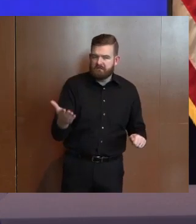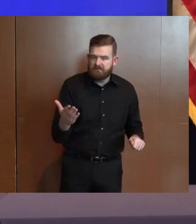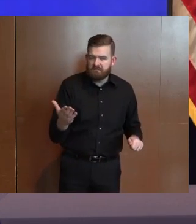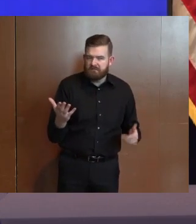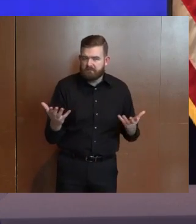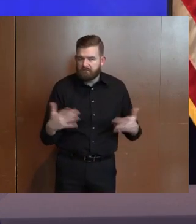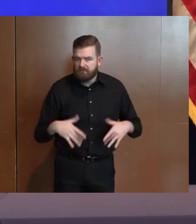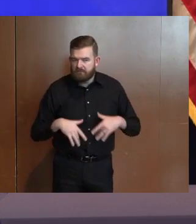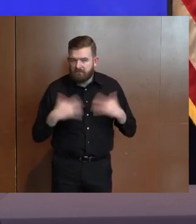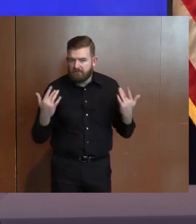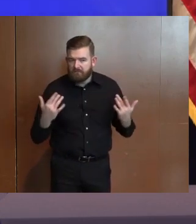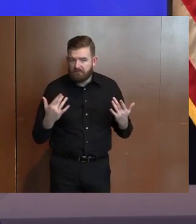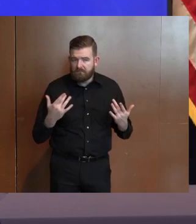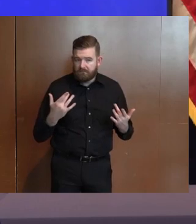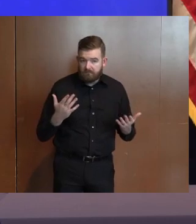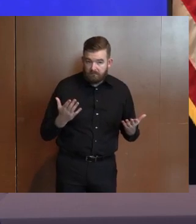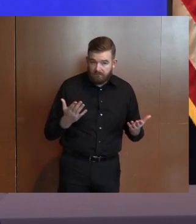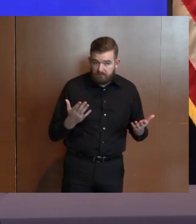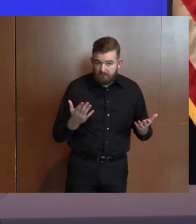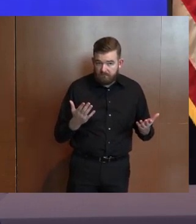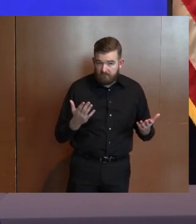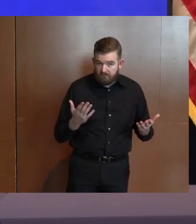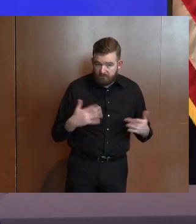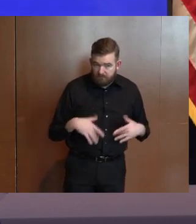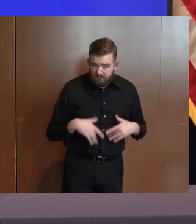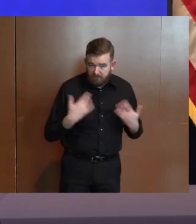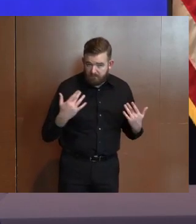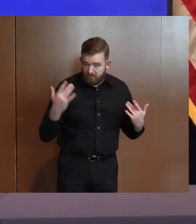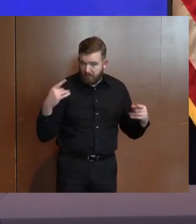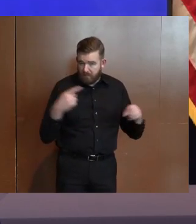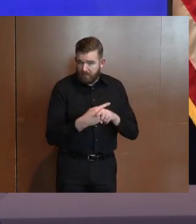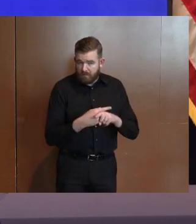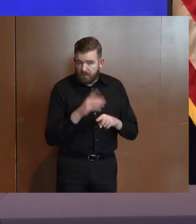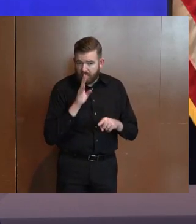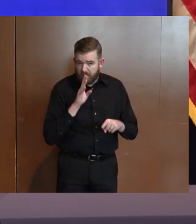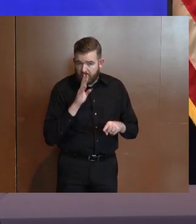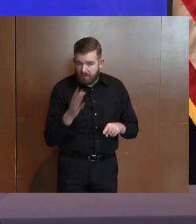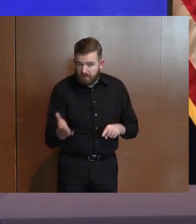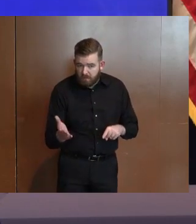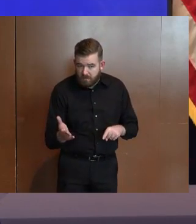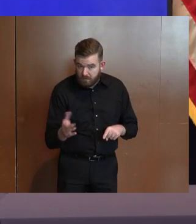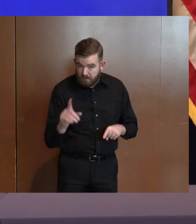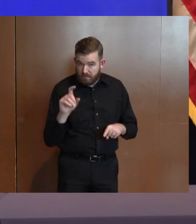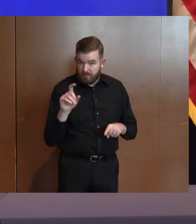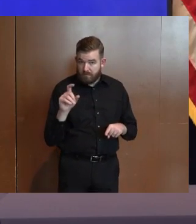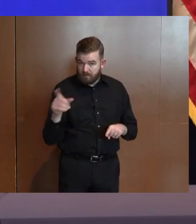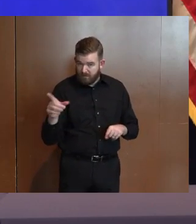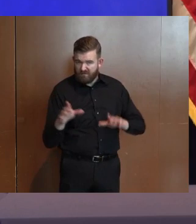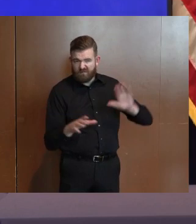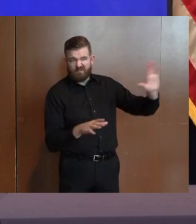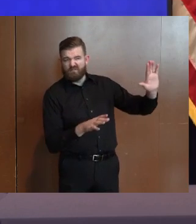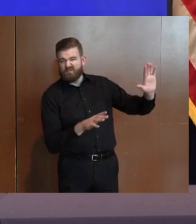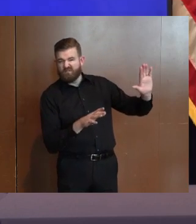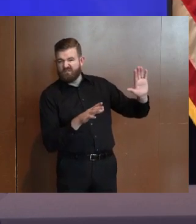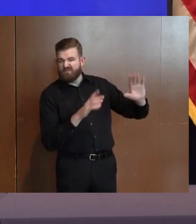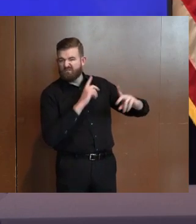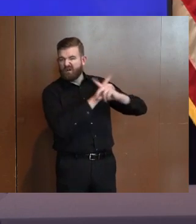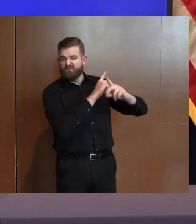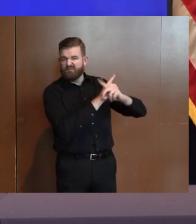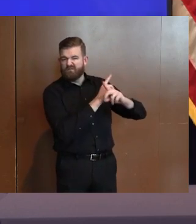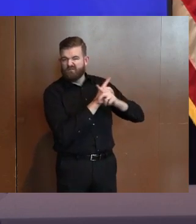your response in a way. And also, have you had a chance to push back on that? I mean, do you have any contact with their